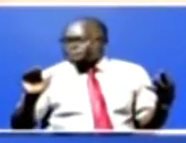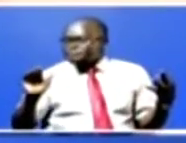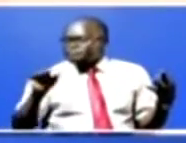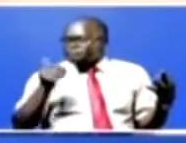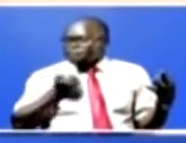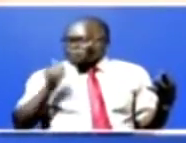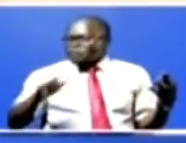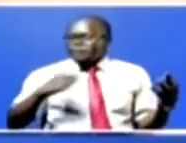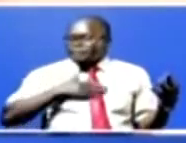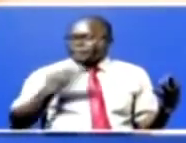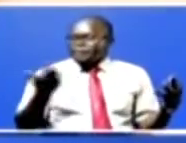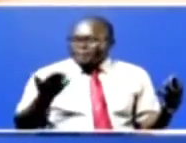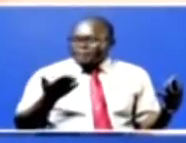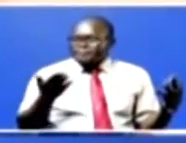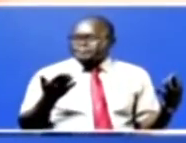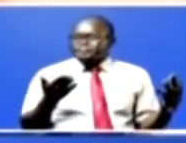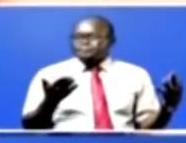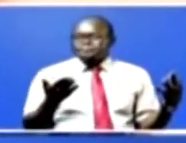ako wapi?